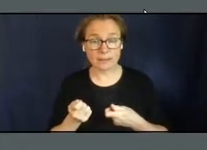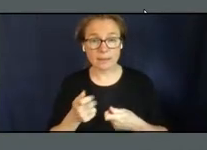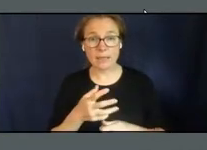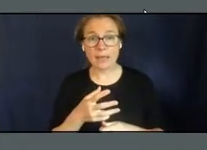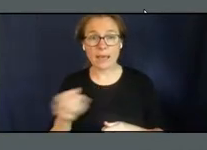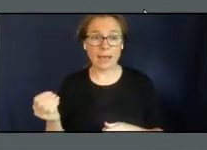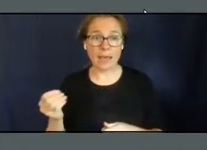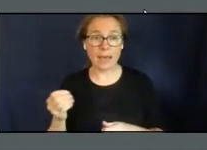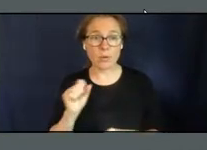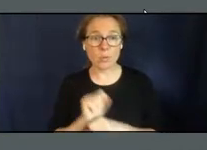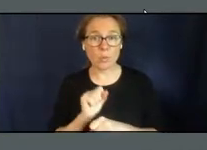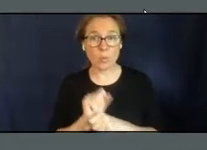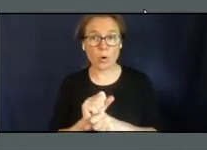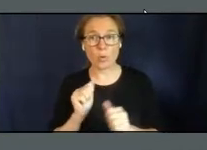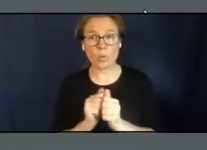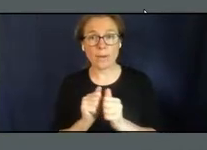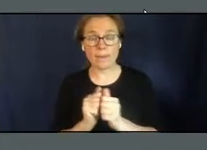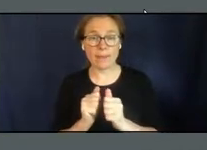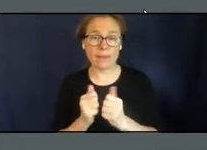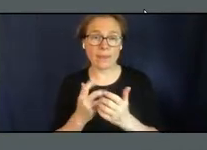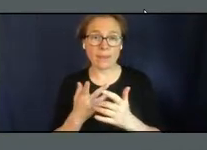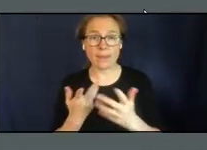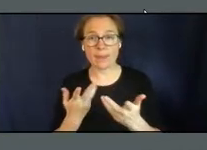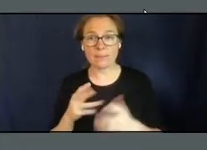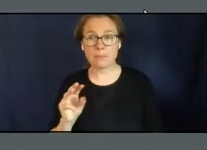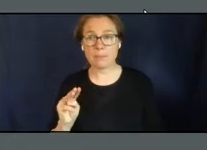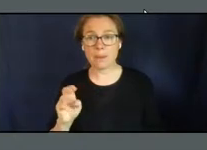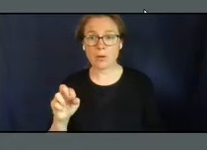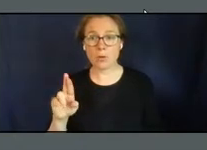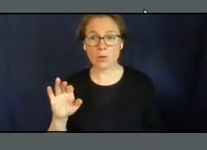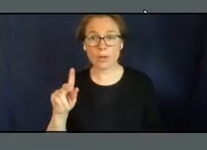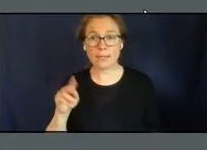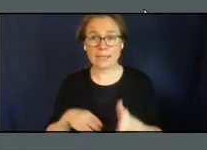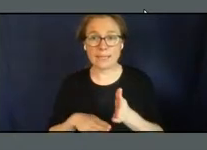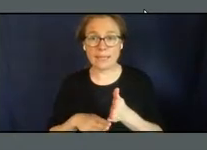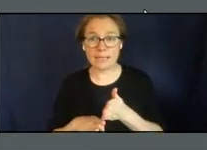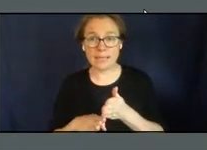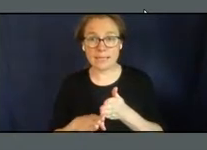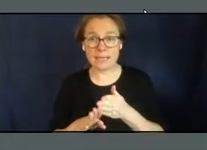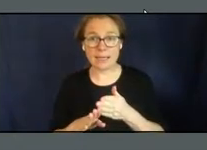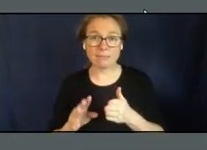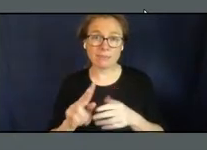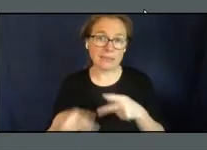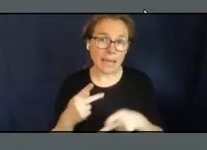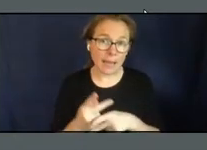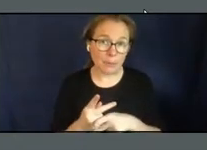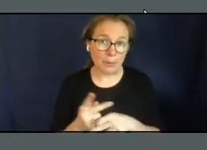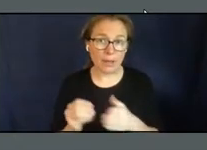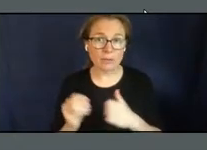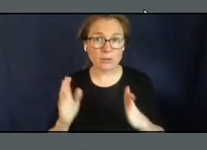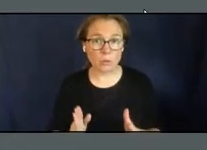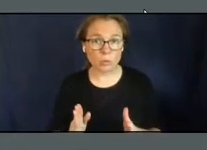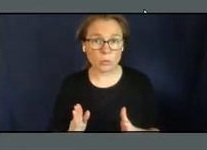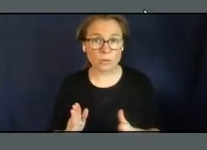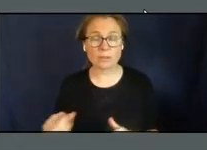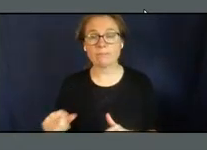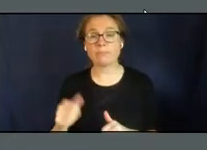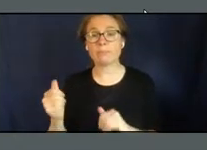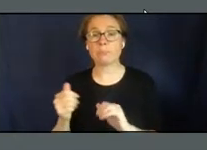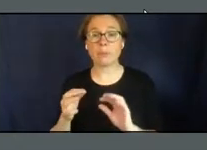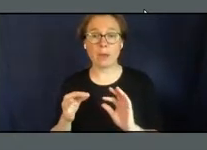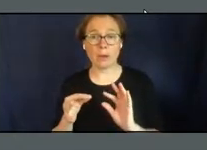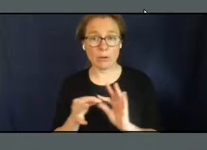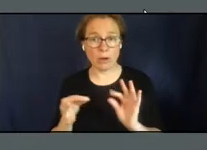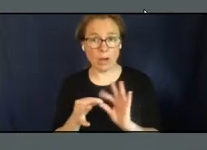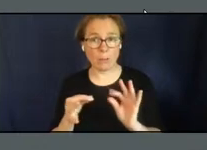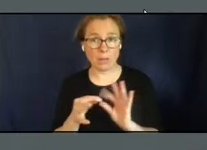minority type students. And one of the other thing I was going to comment on is that for those of us who